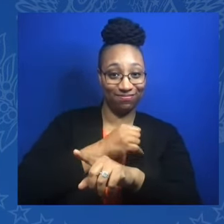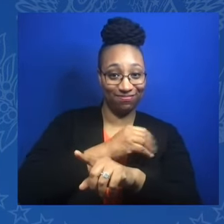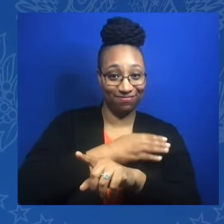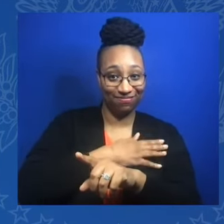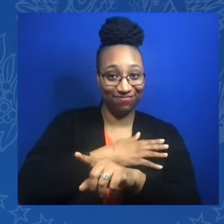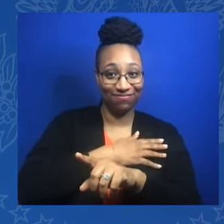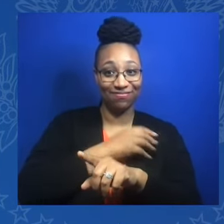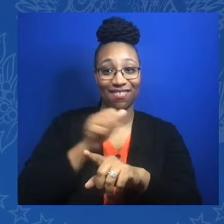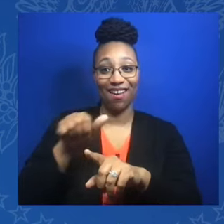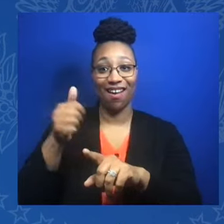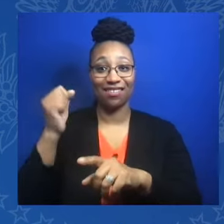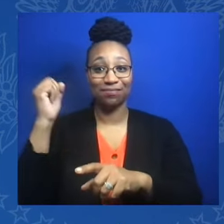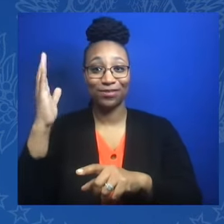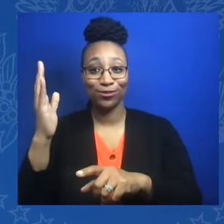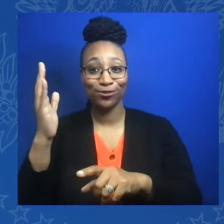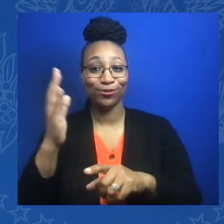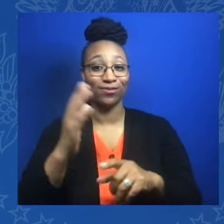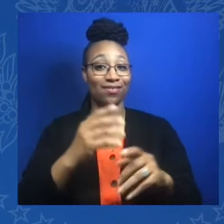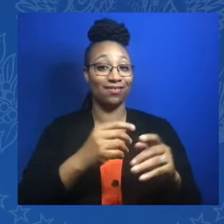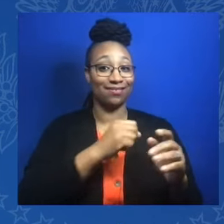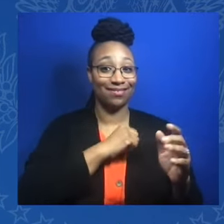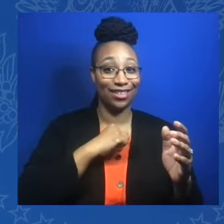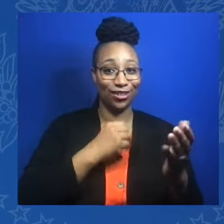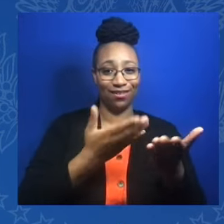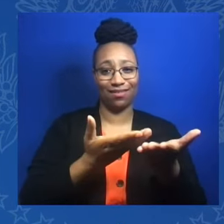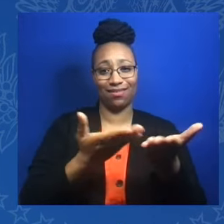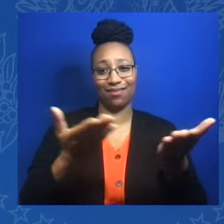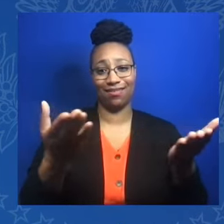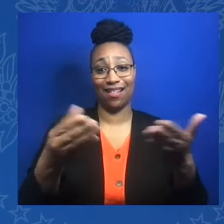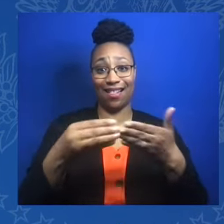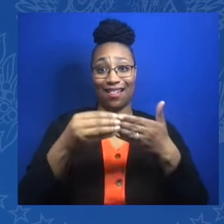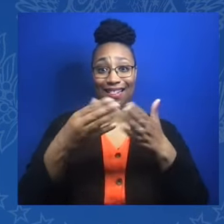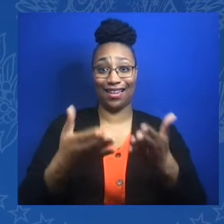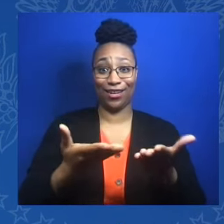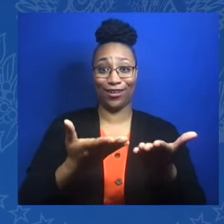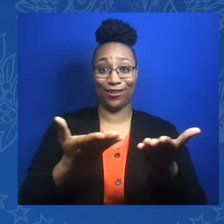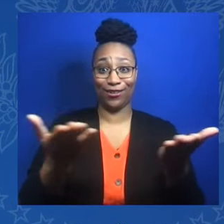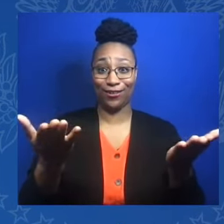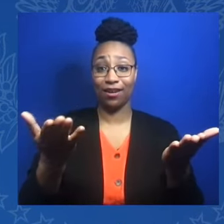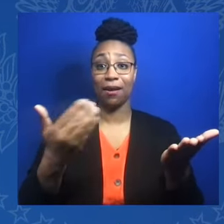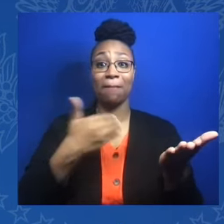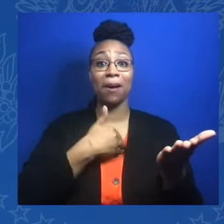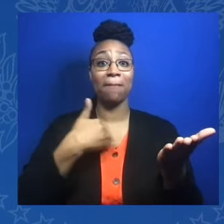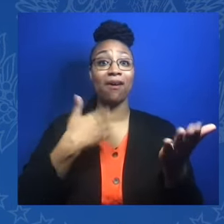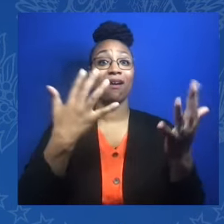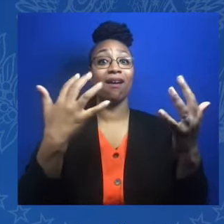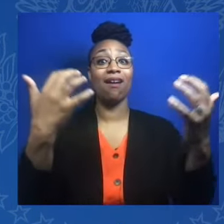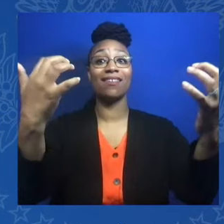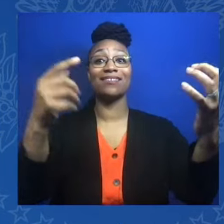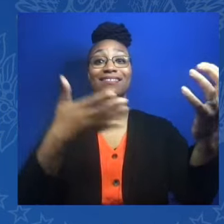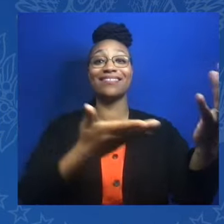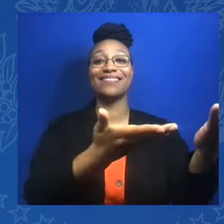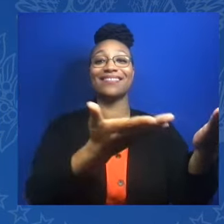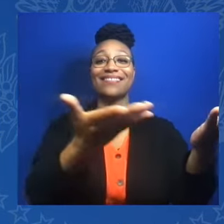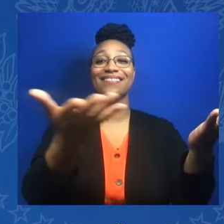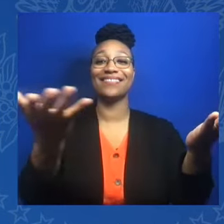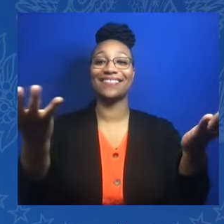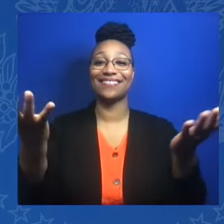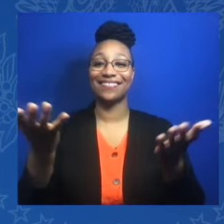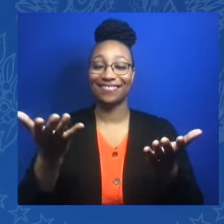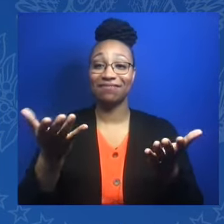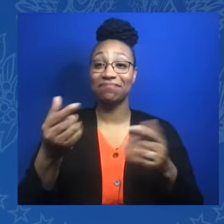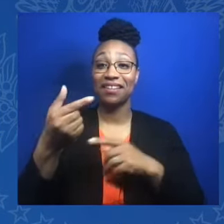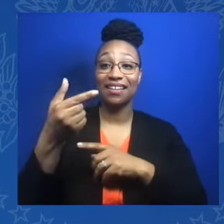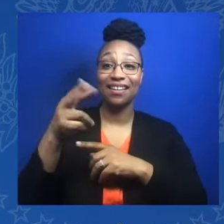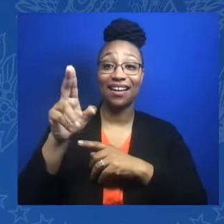leaders, parlementaires, members of vos Parliament, chers invités, Your Excellencies, permettez-moi guests, de vous souhaiter la bienvenue allow me to welcome you to this very